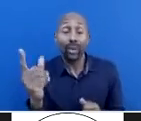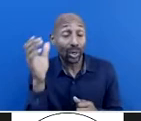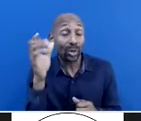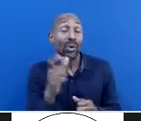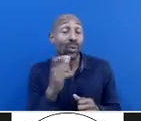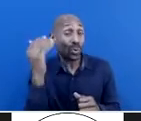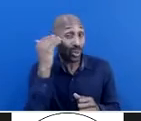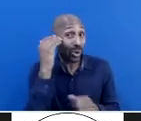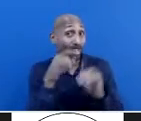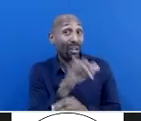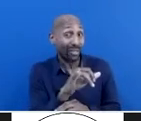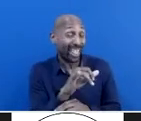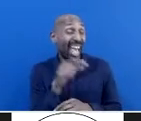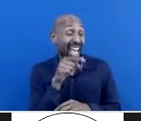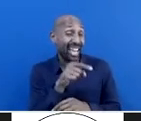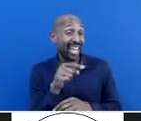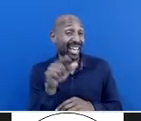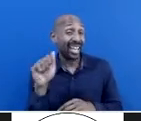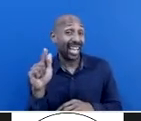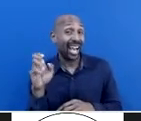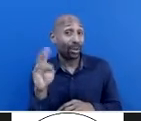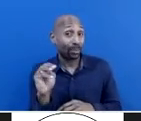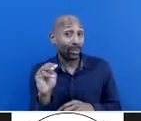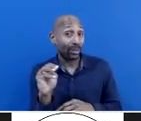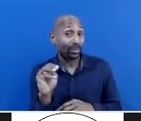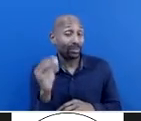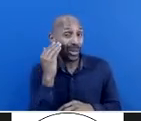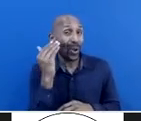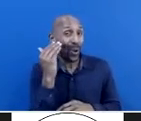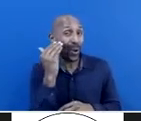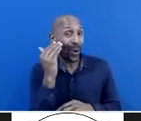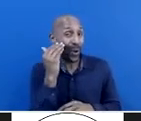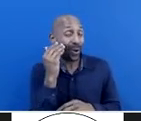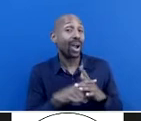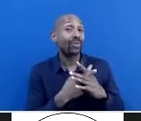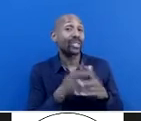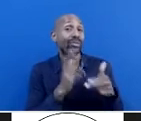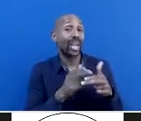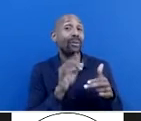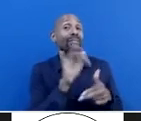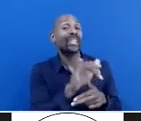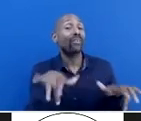original name of A Love Supreme was Allah Supreme.